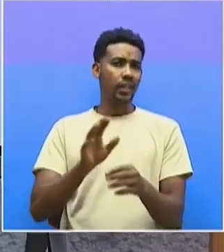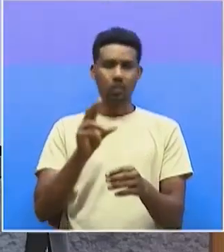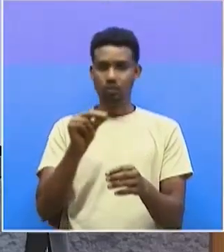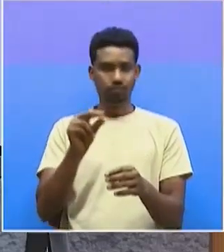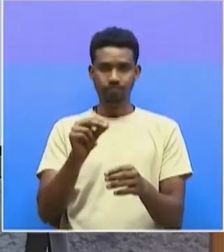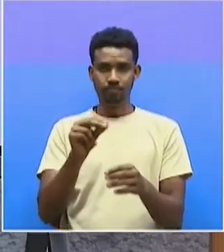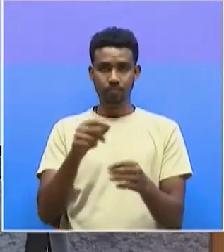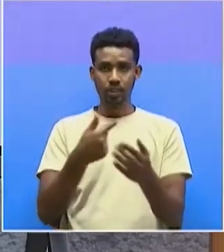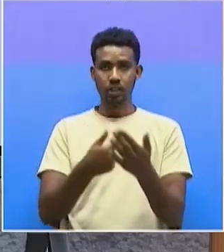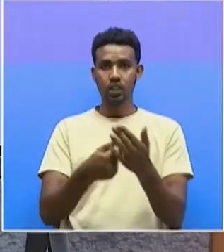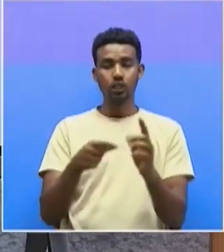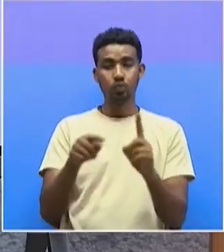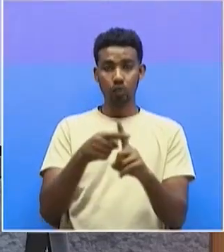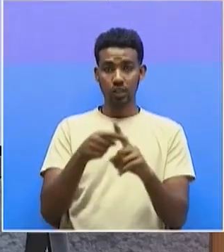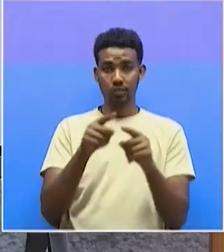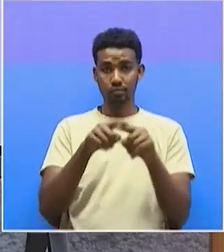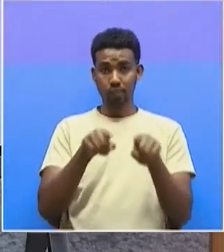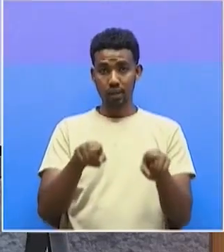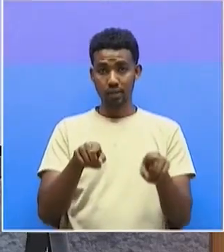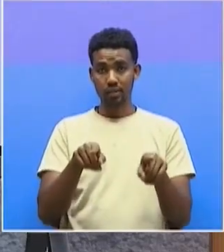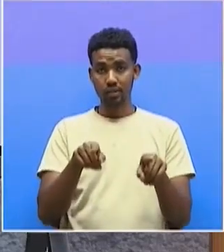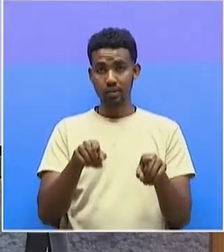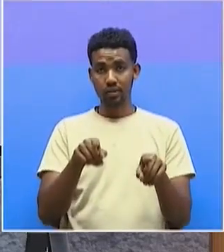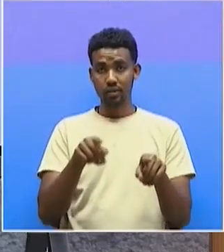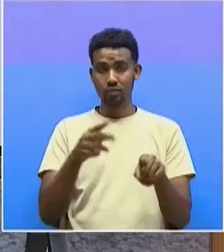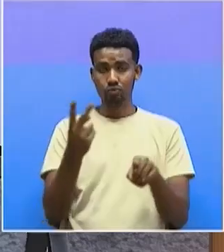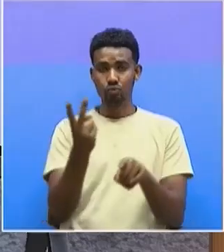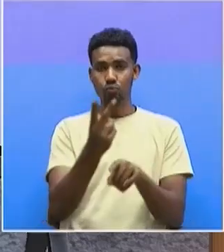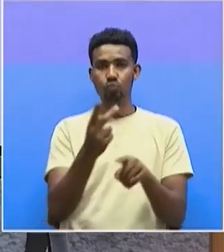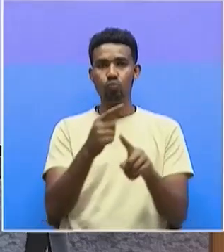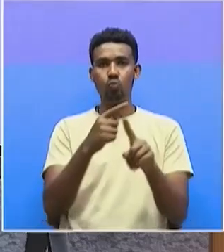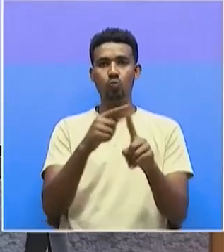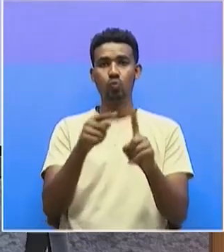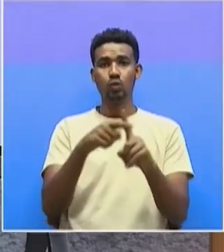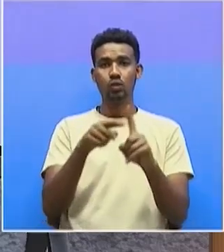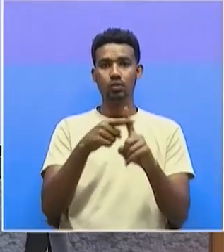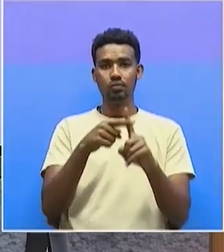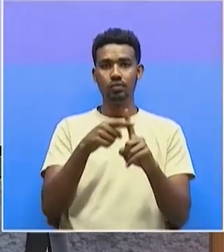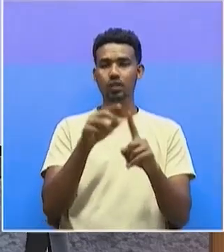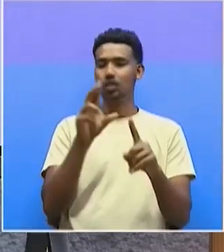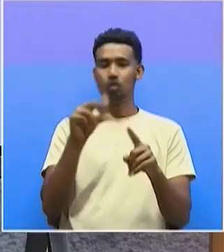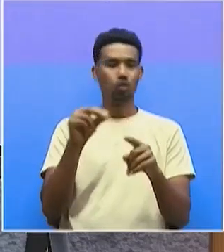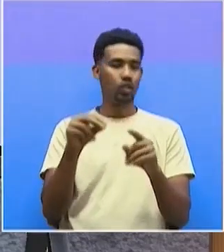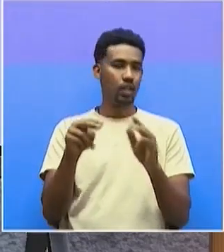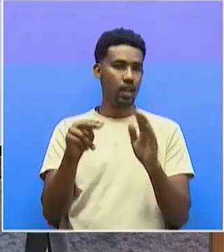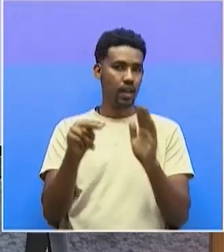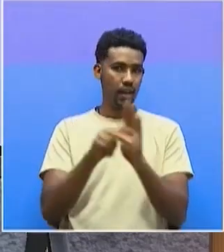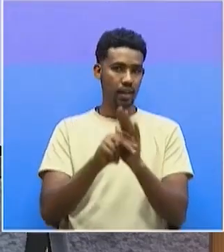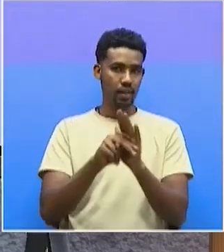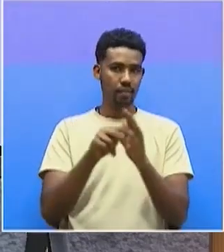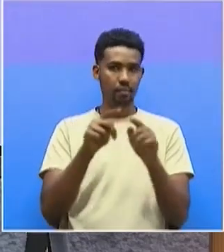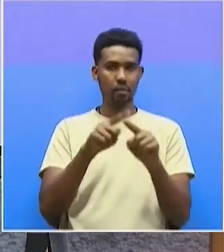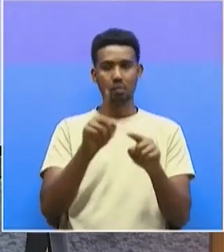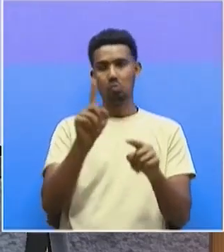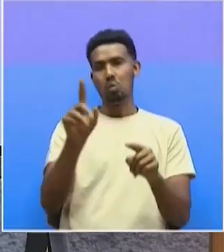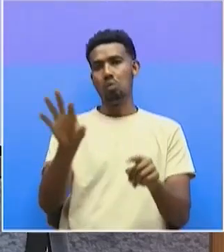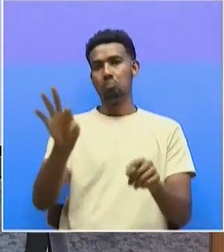what? As I mentioned, the first, positive form. Positive form. I prefer